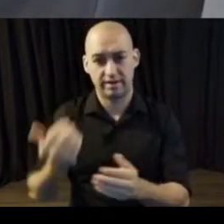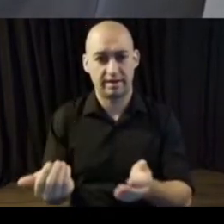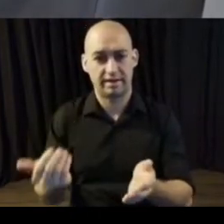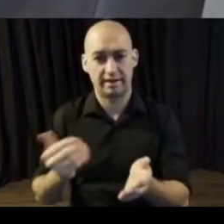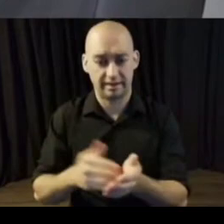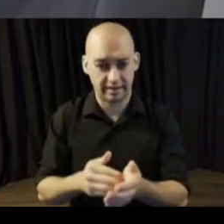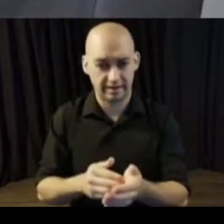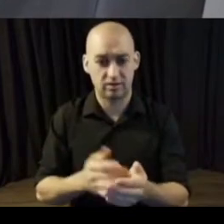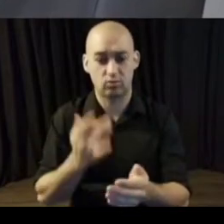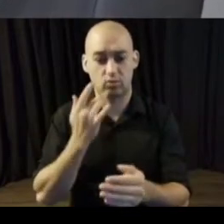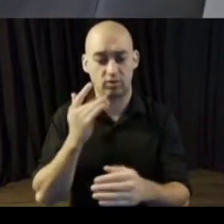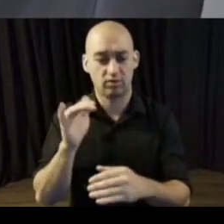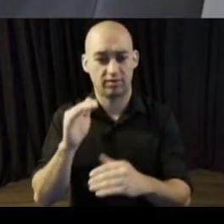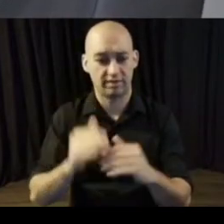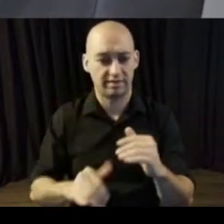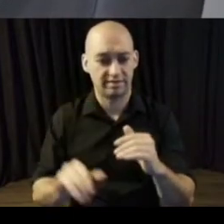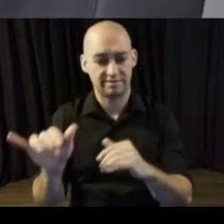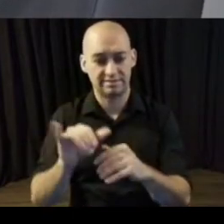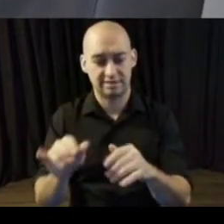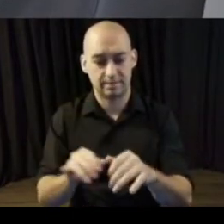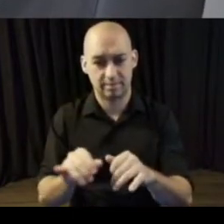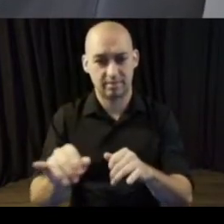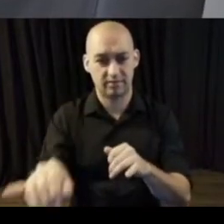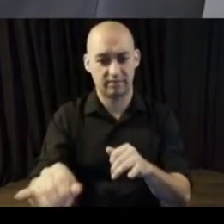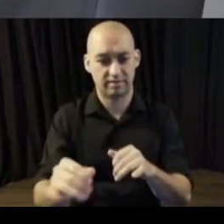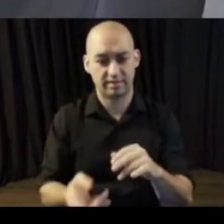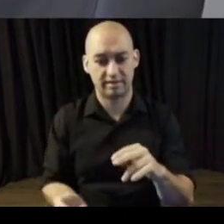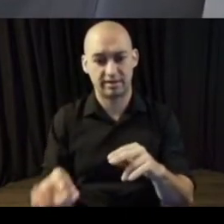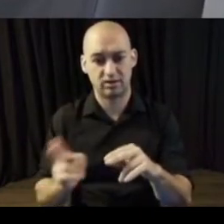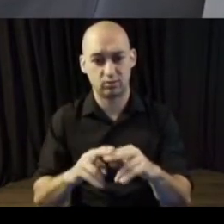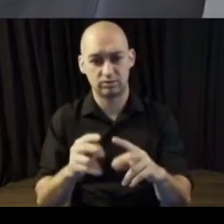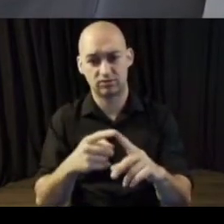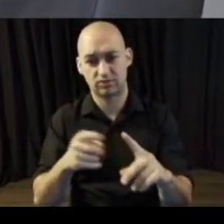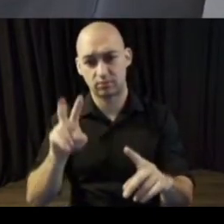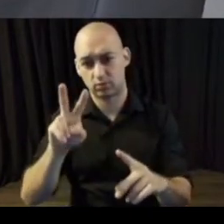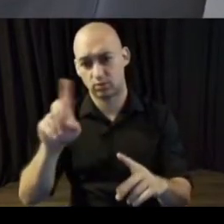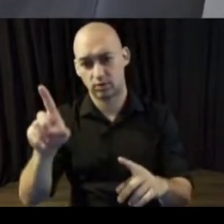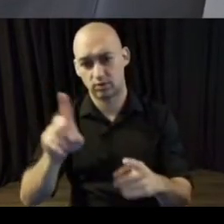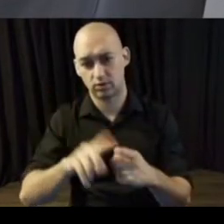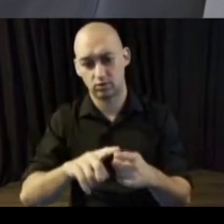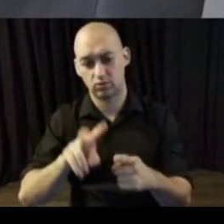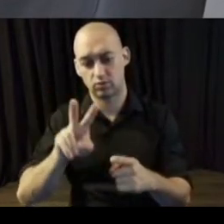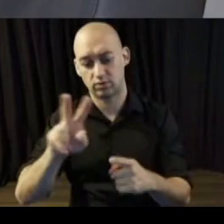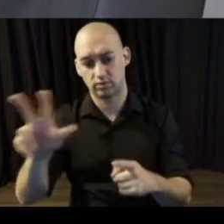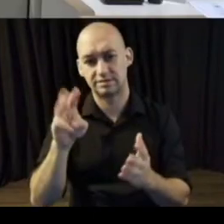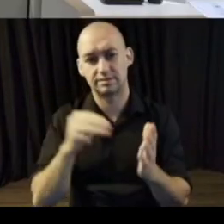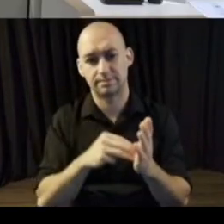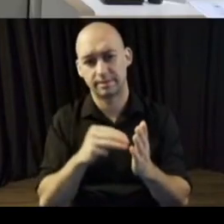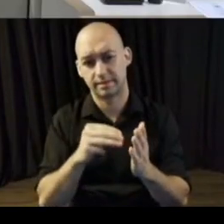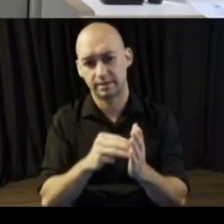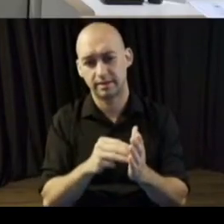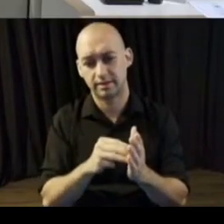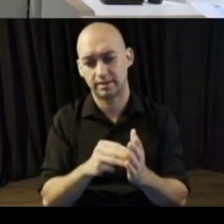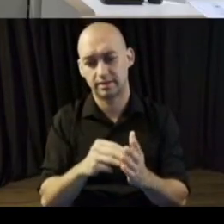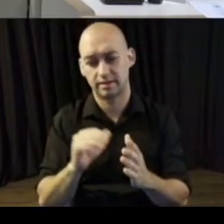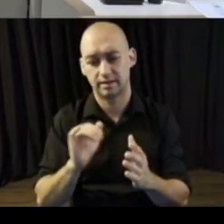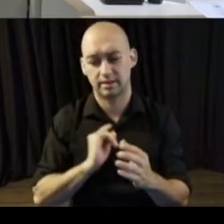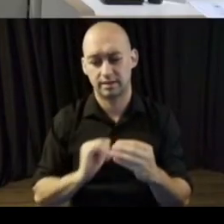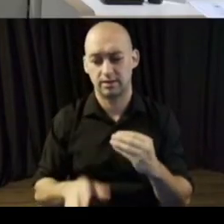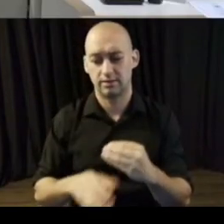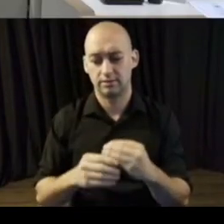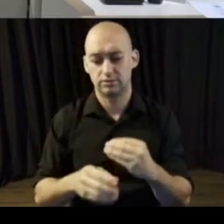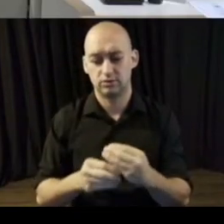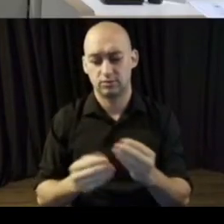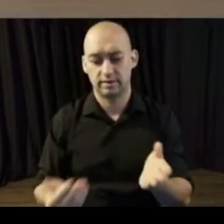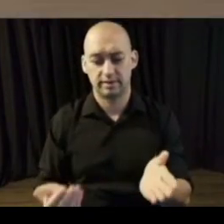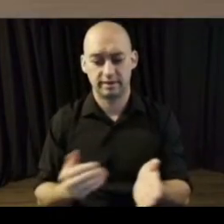year before, increasing it from 21 to 23%, I think we ought to say no. Again, I was